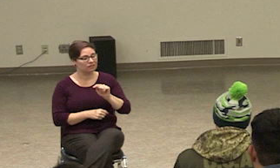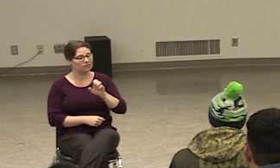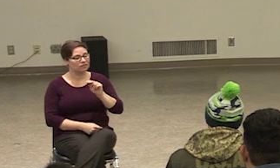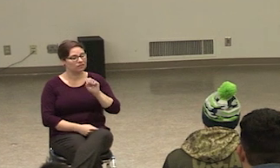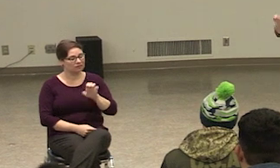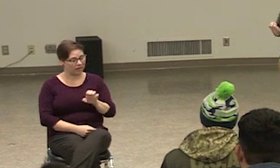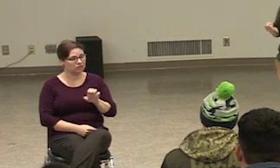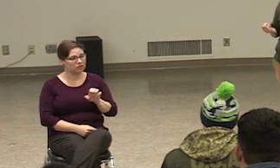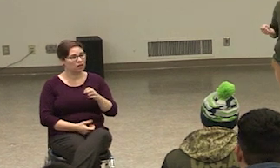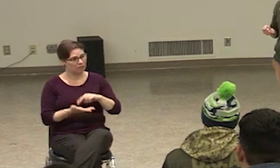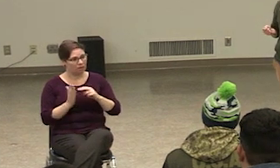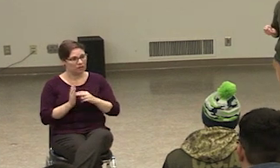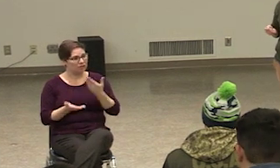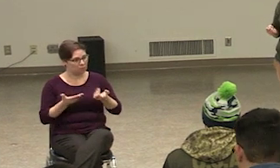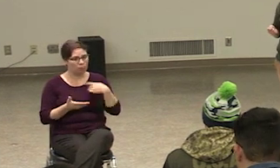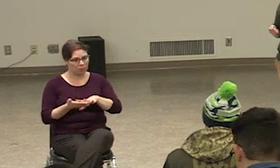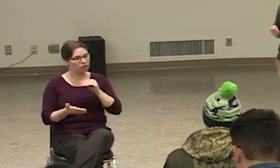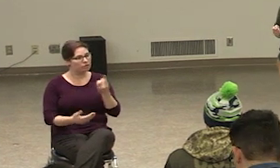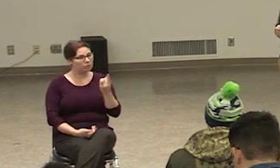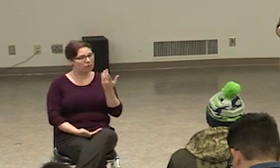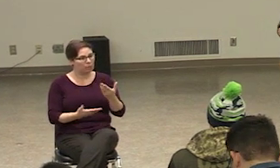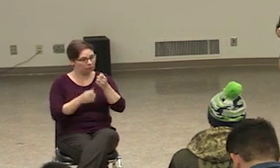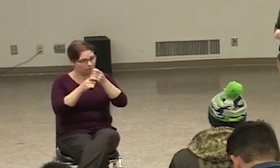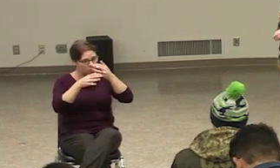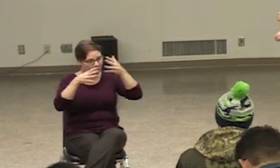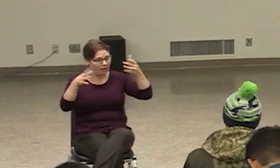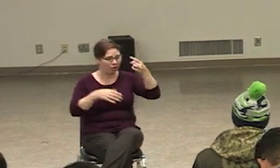challenged, maybe expanding our mind to think in new ways.